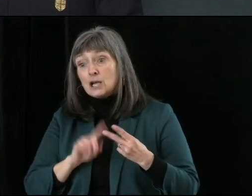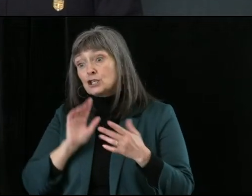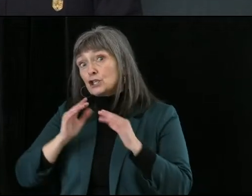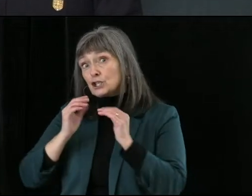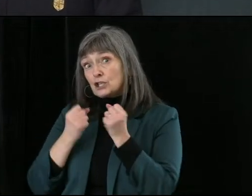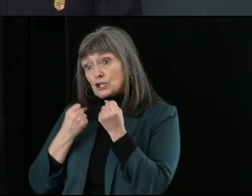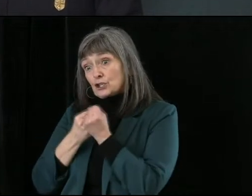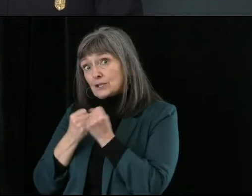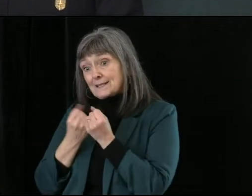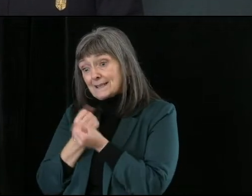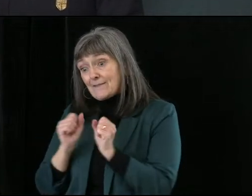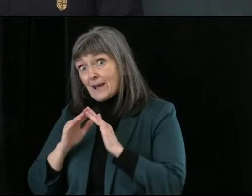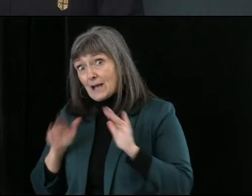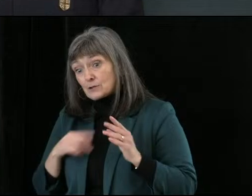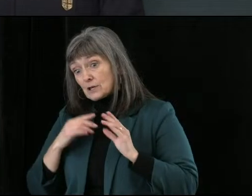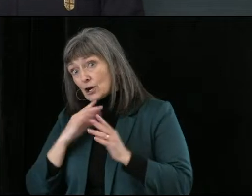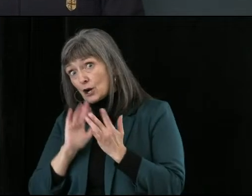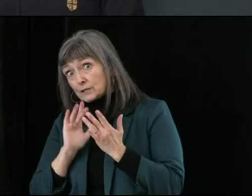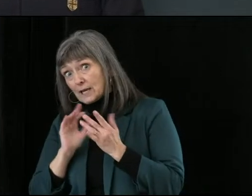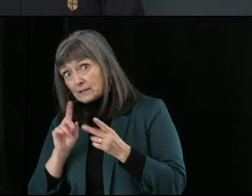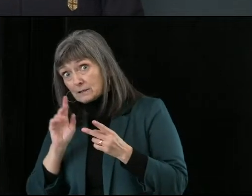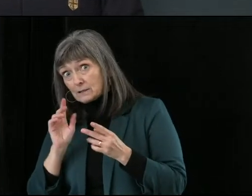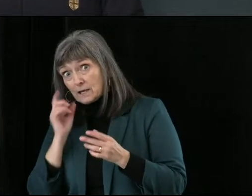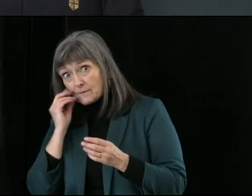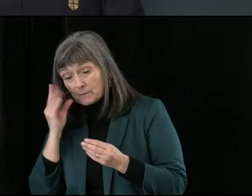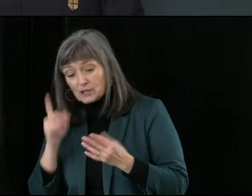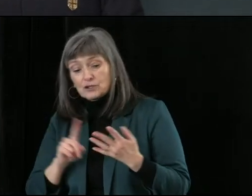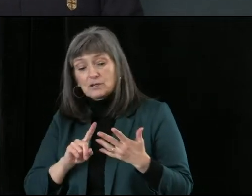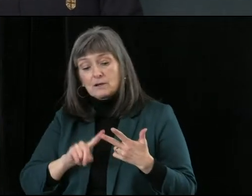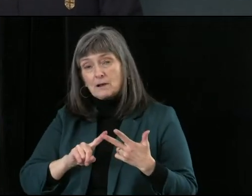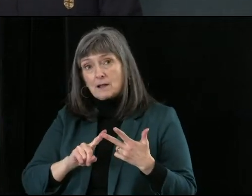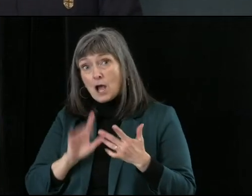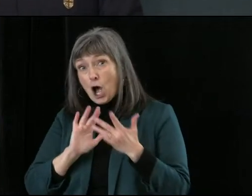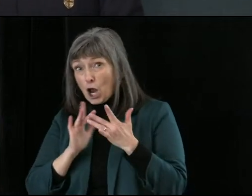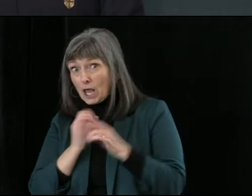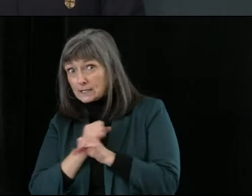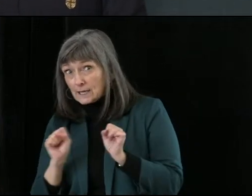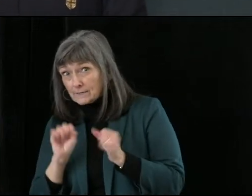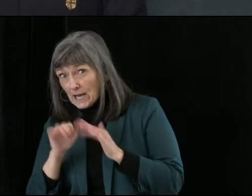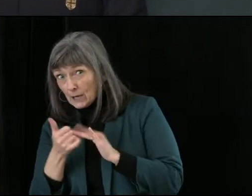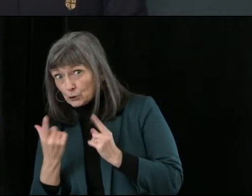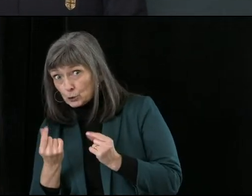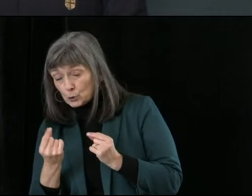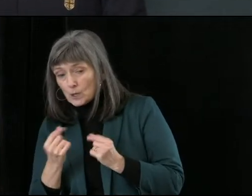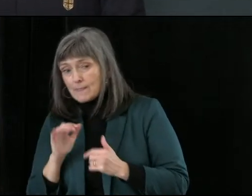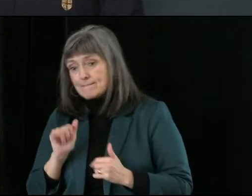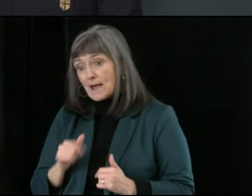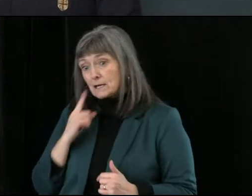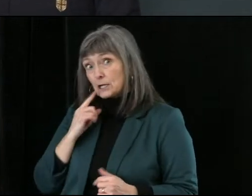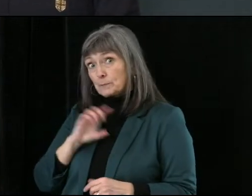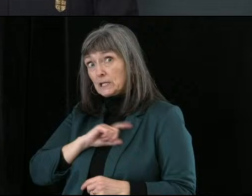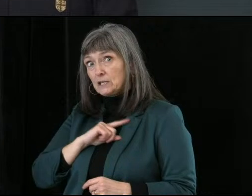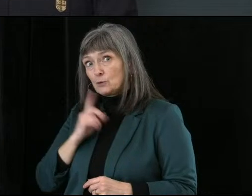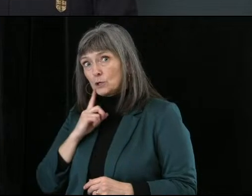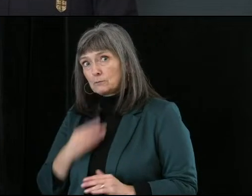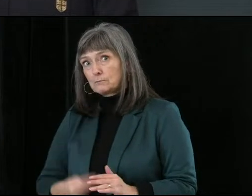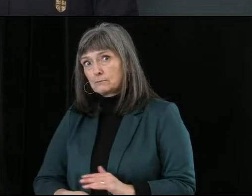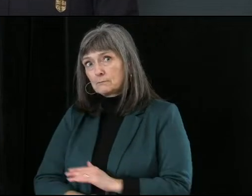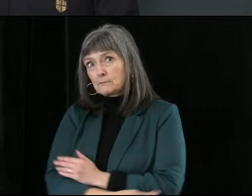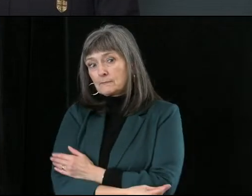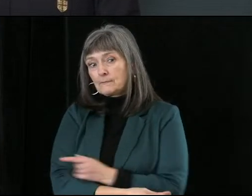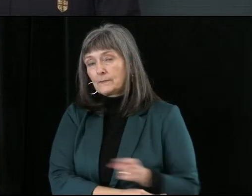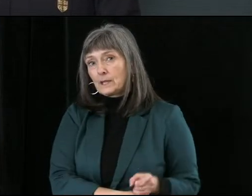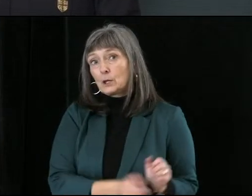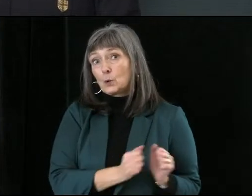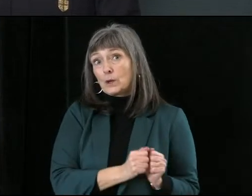shelter, and how to complete online safety. This tool is shared discreetly by police officers on our front